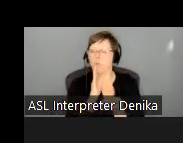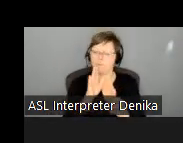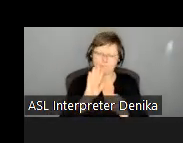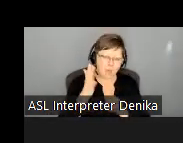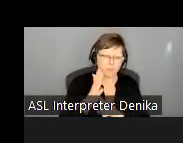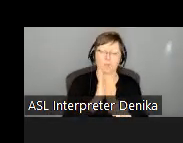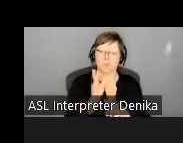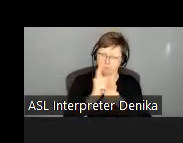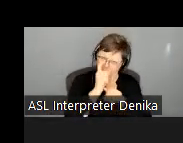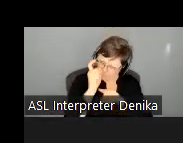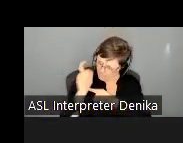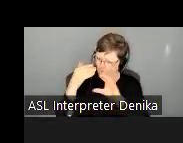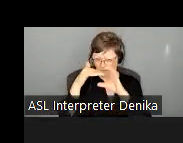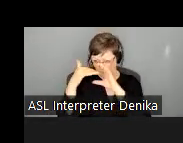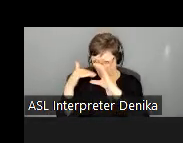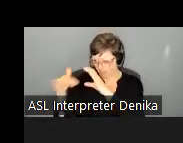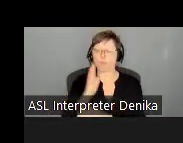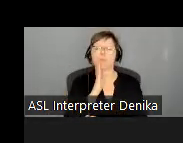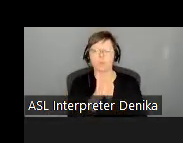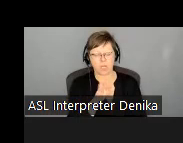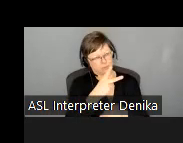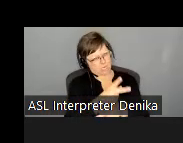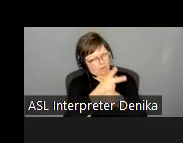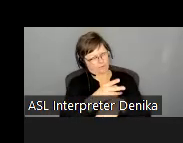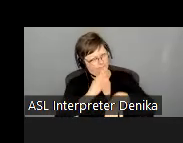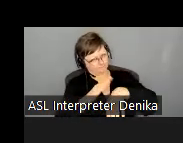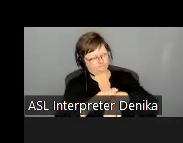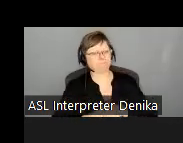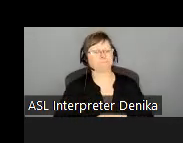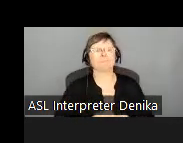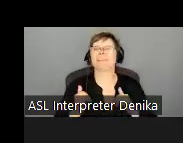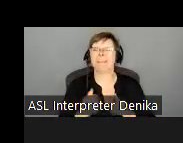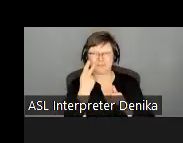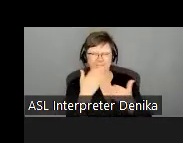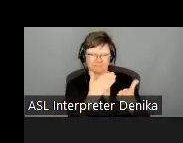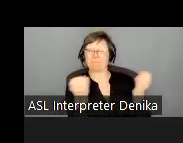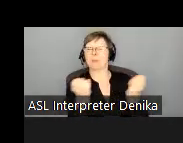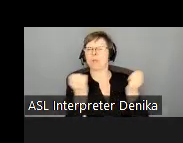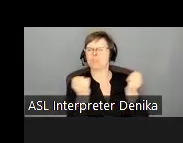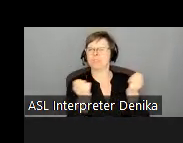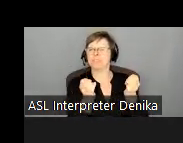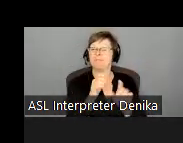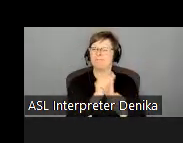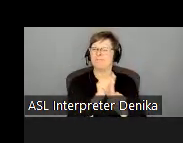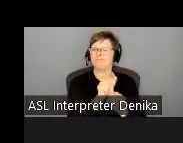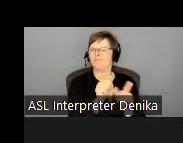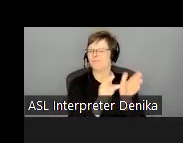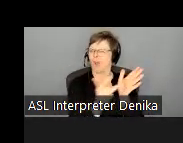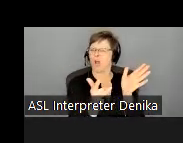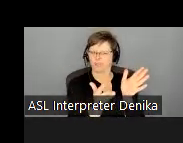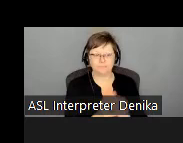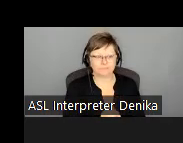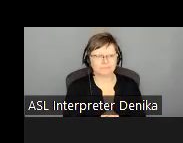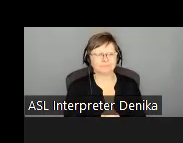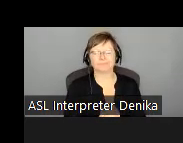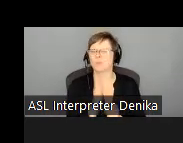emails. Just be on alert for it now. And here we are at emergency frauds. I'll just give you the overall picture, the Canadian